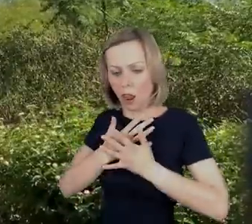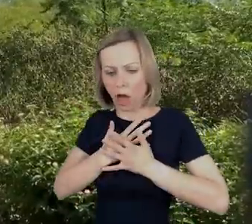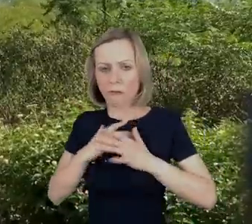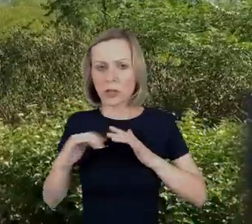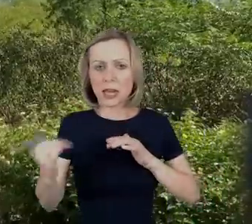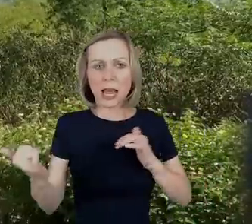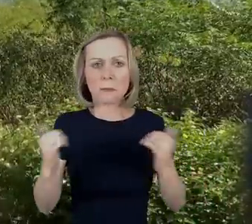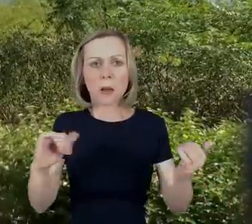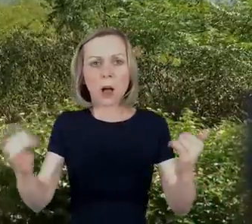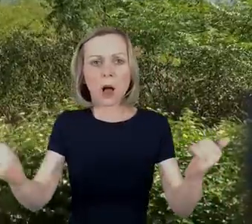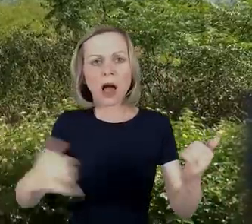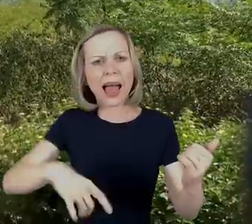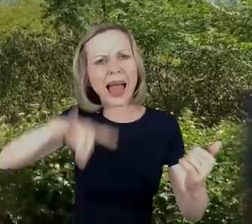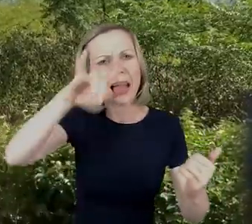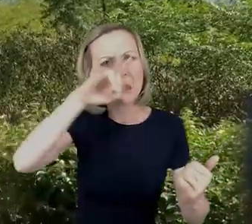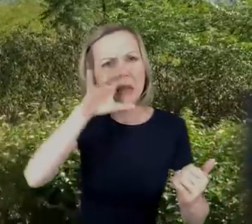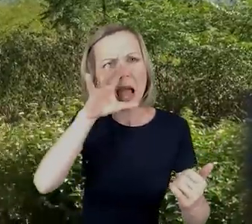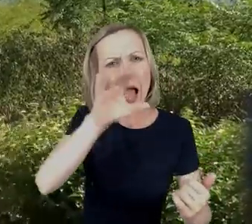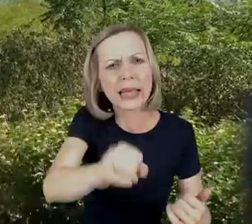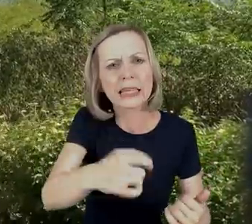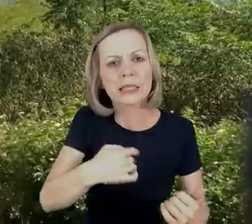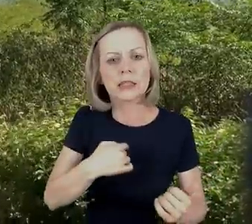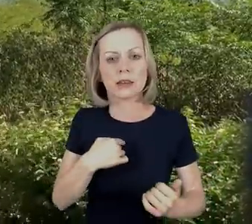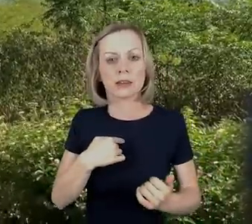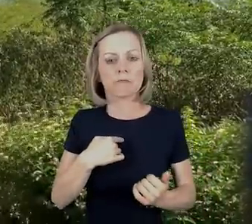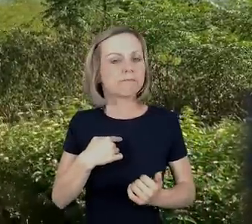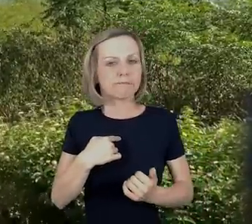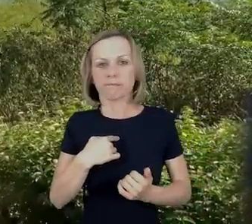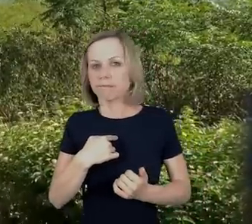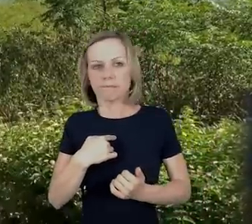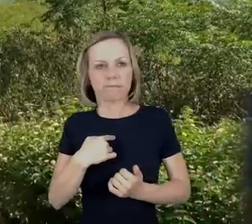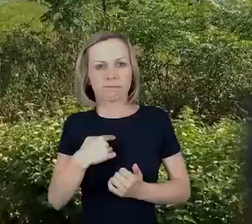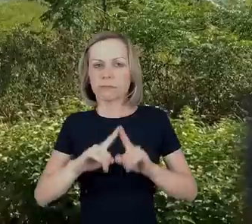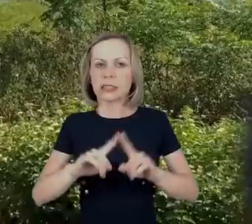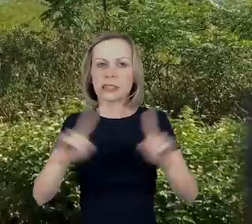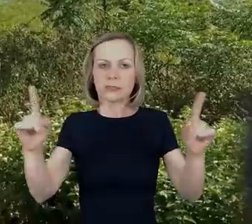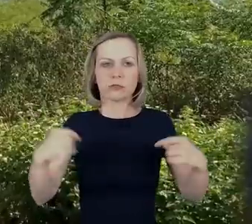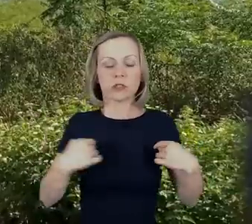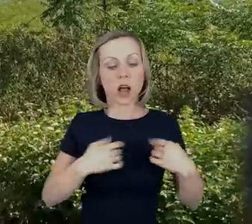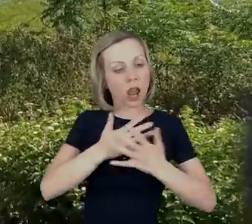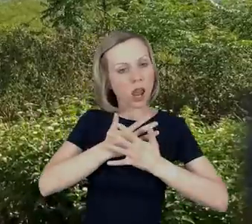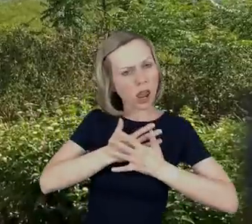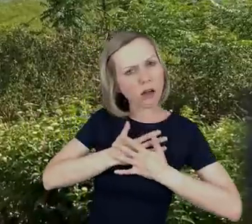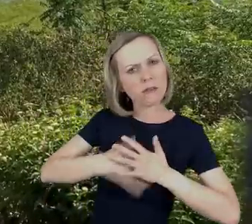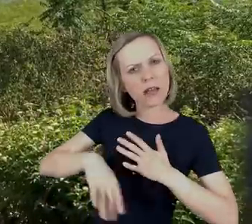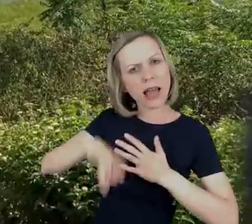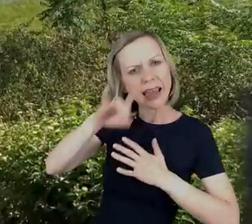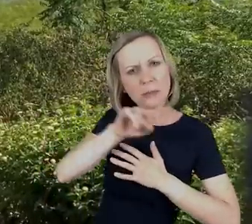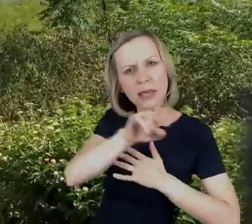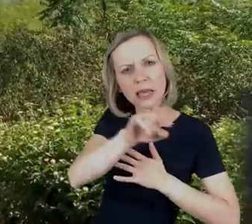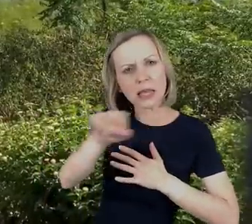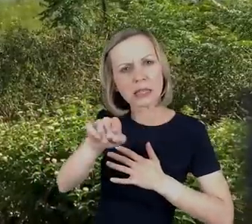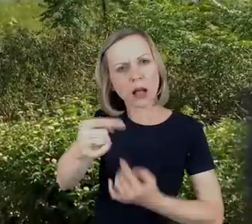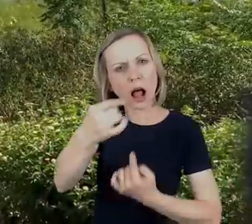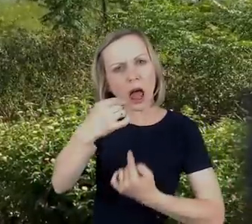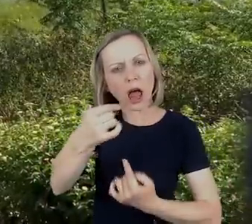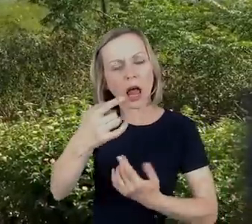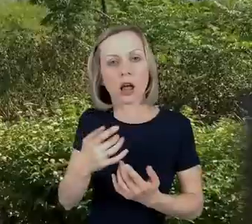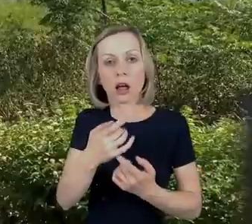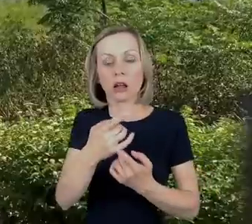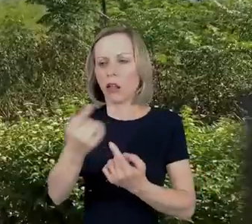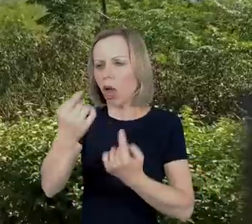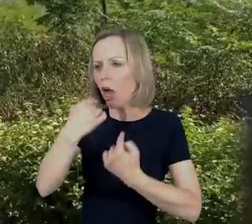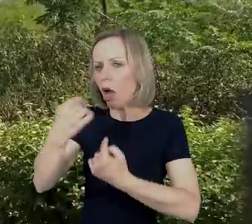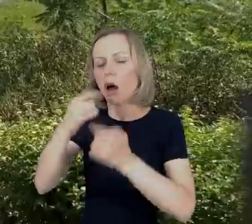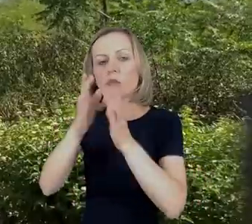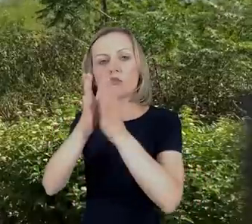You have heard that it was said, you shall love your neighbor and hate your enemy. But what I say to you is this, love your